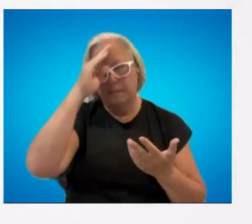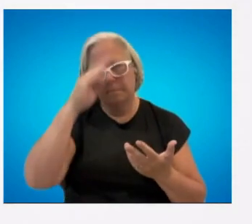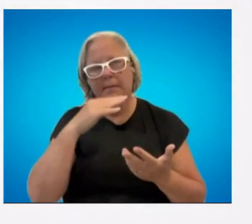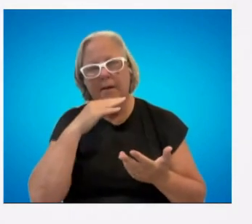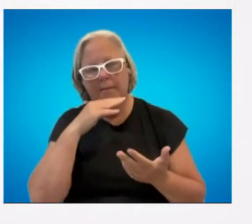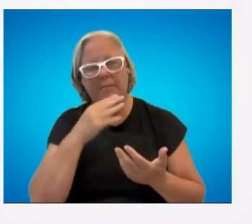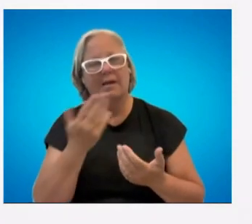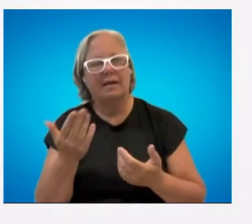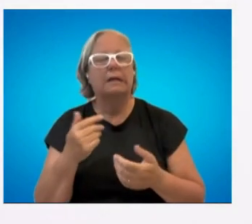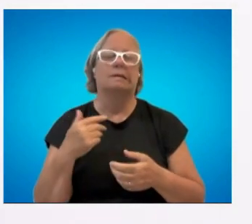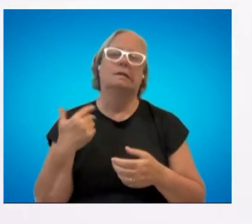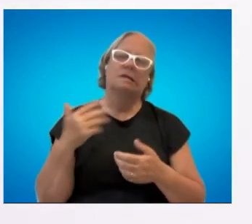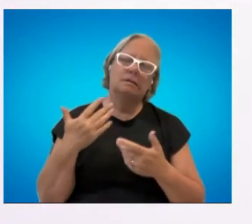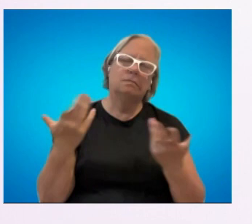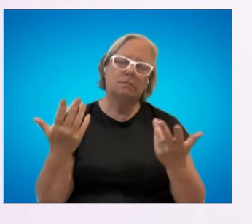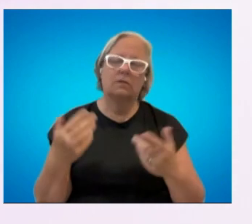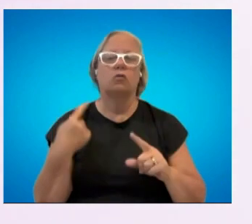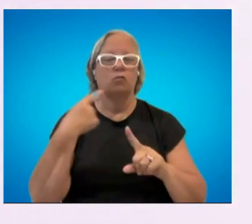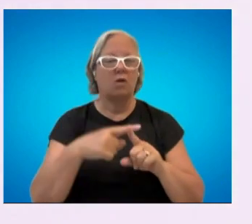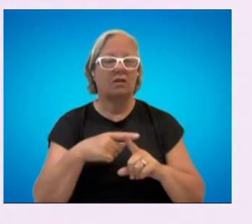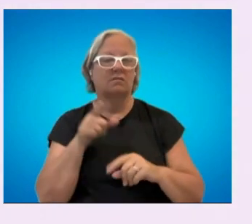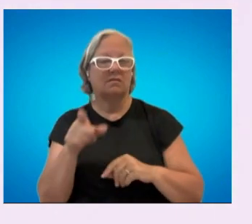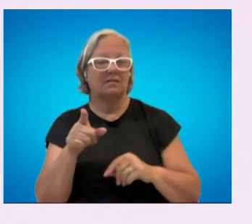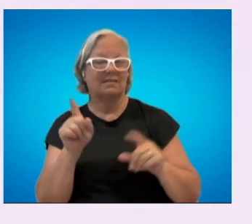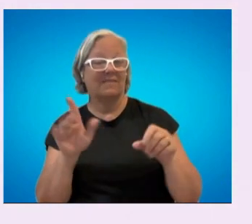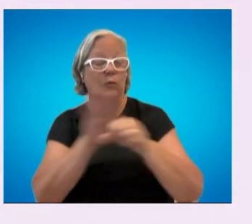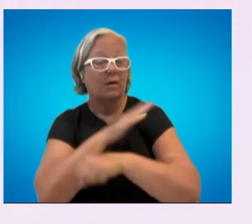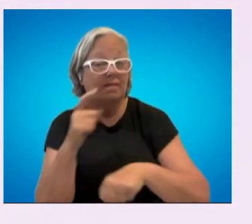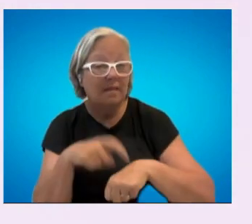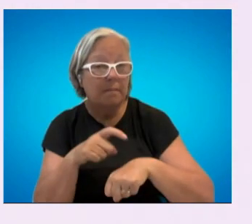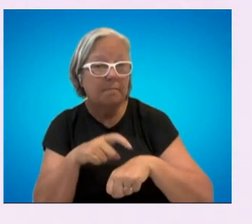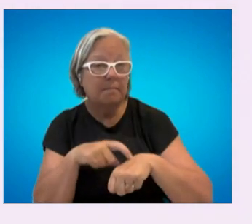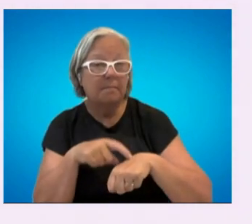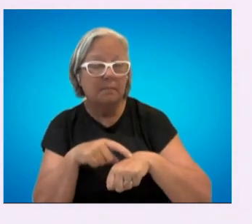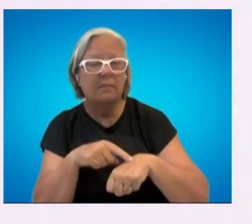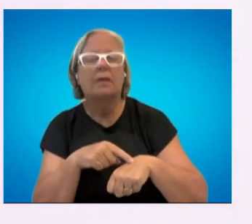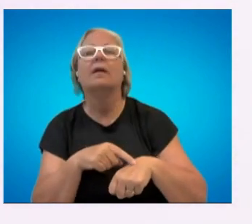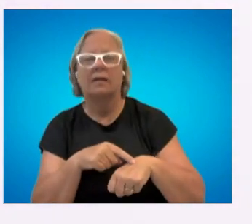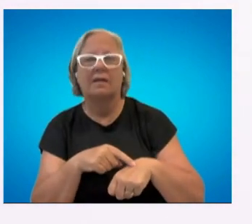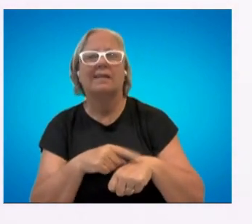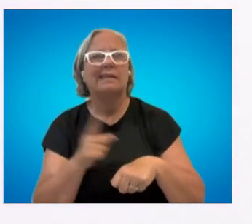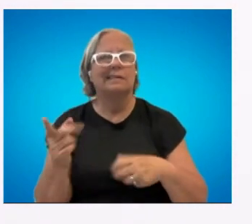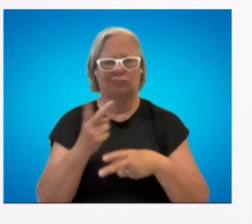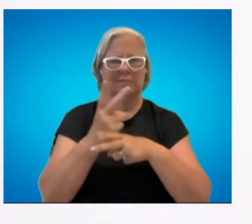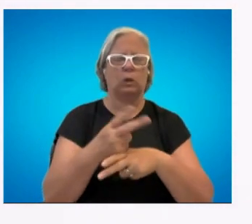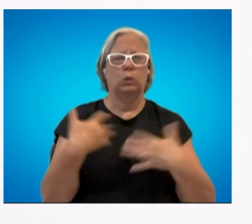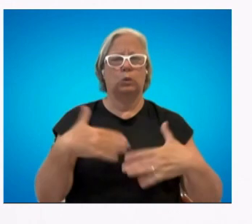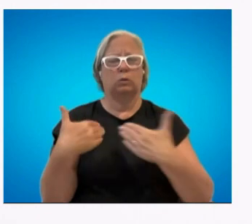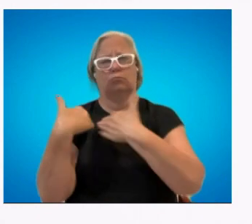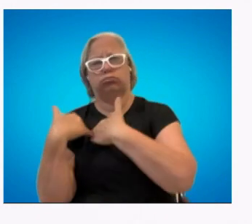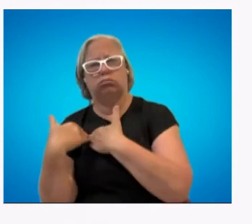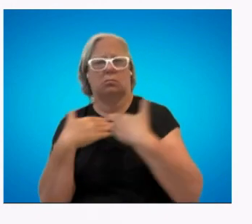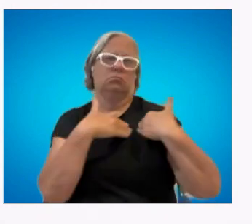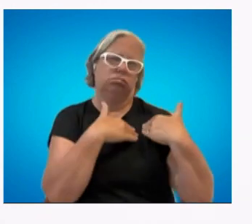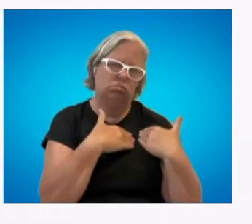also hints towards very high demand of such care, and also issues in accessing formal